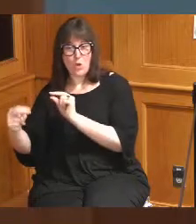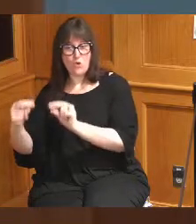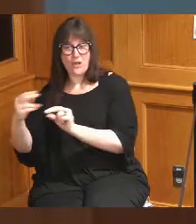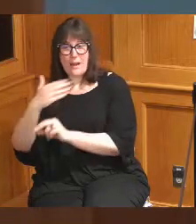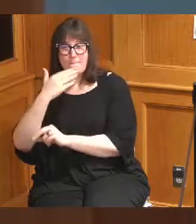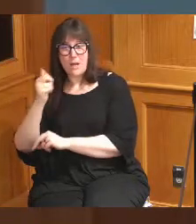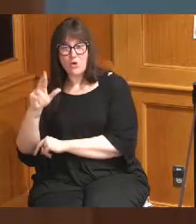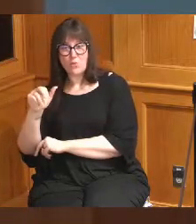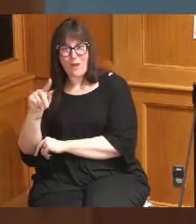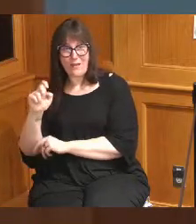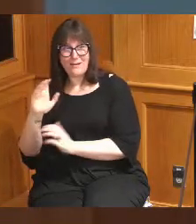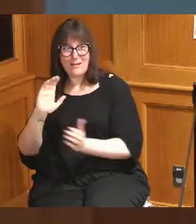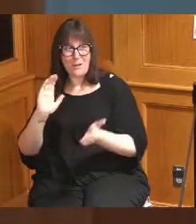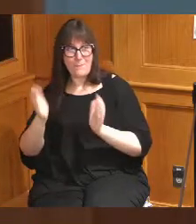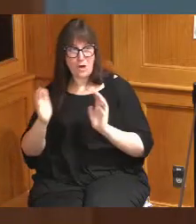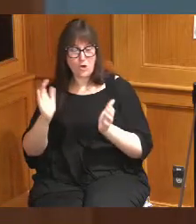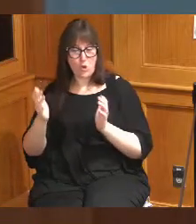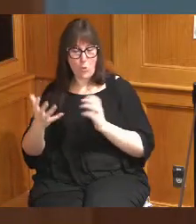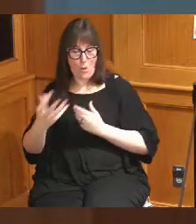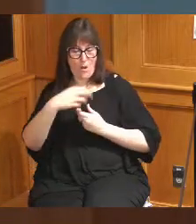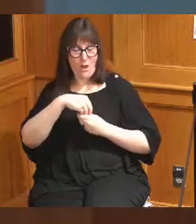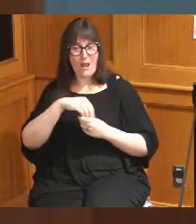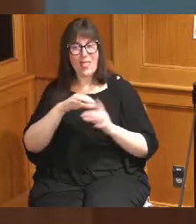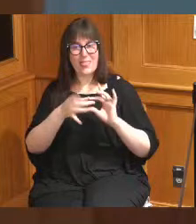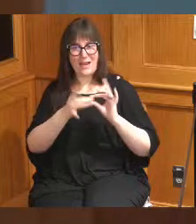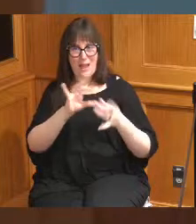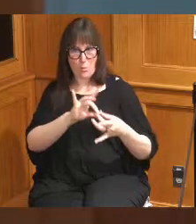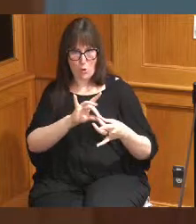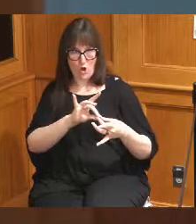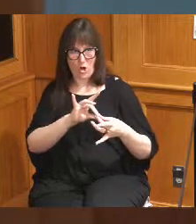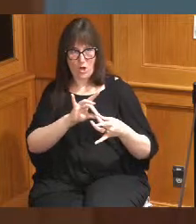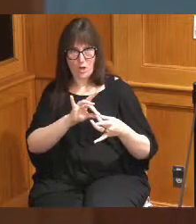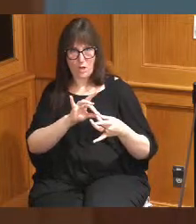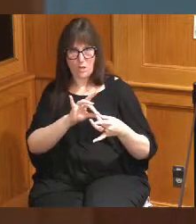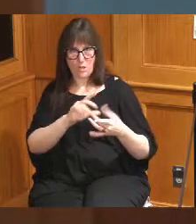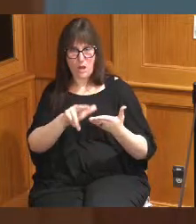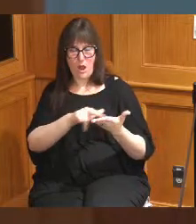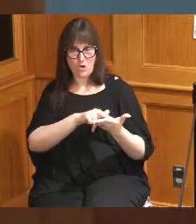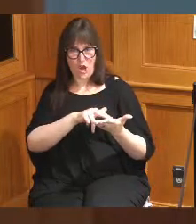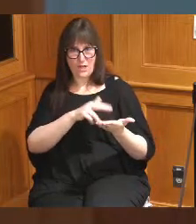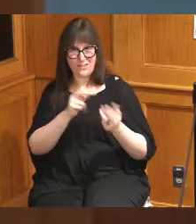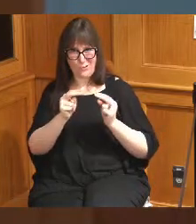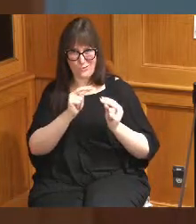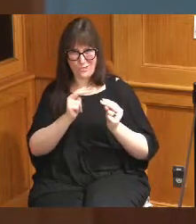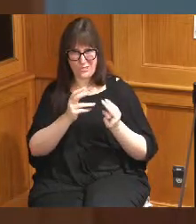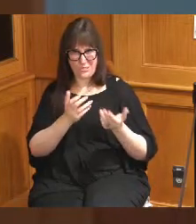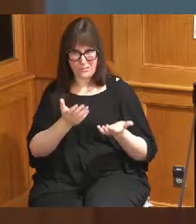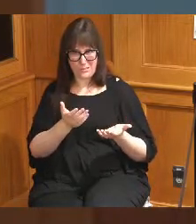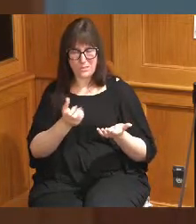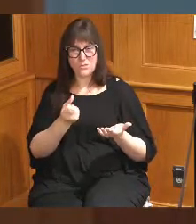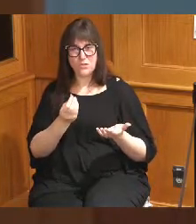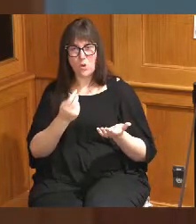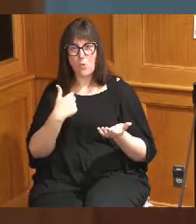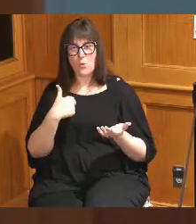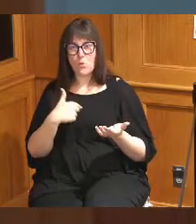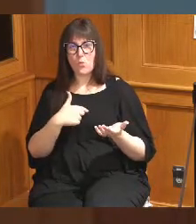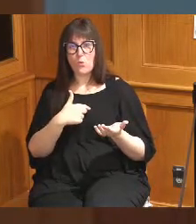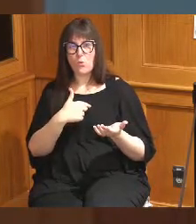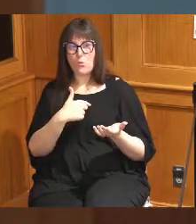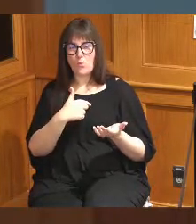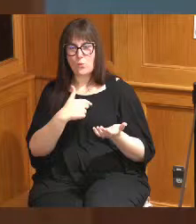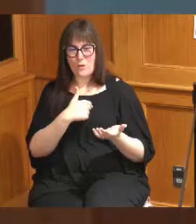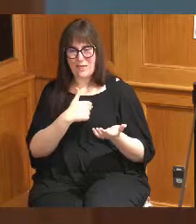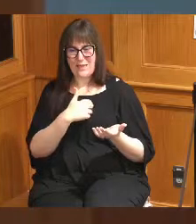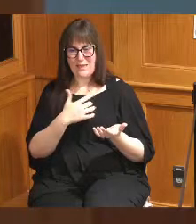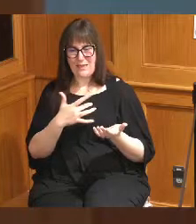better rate than if they were part of the network contract negotiations. So we find that some of